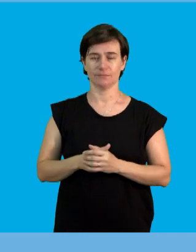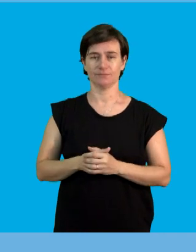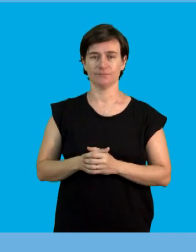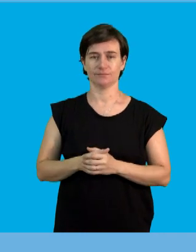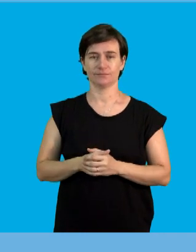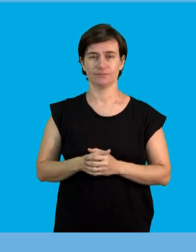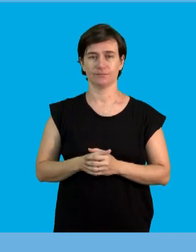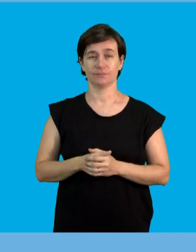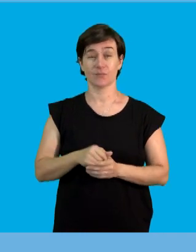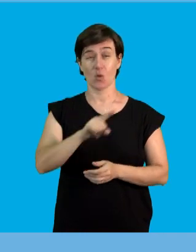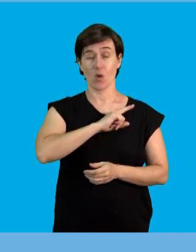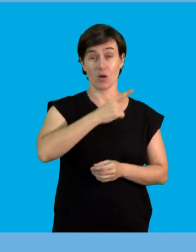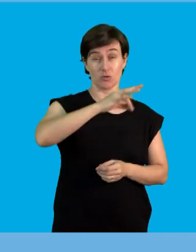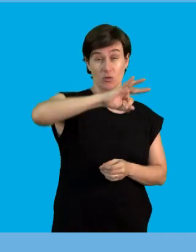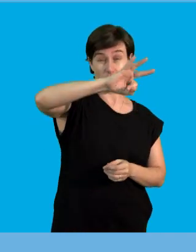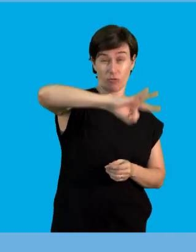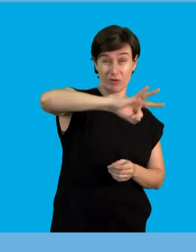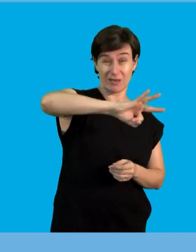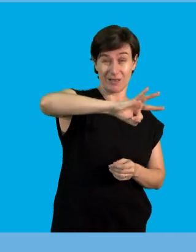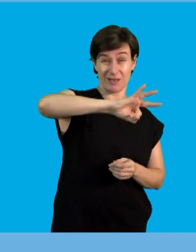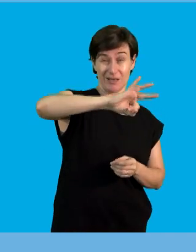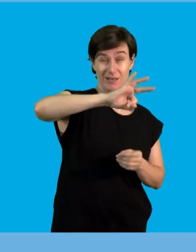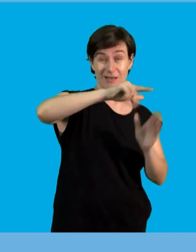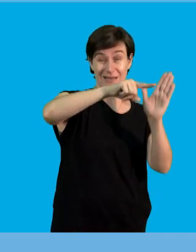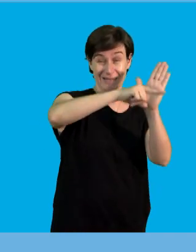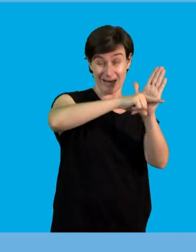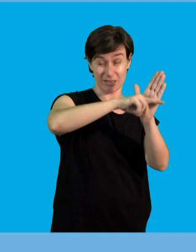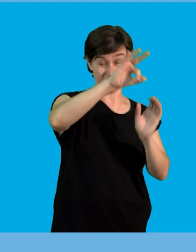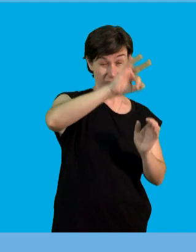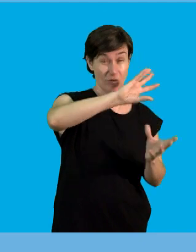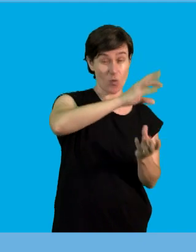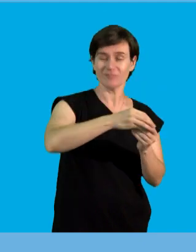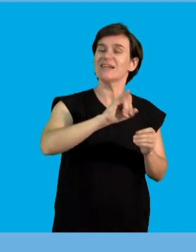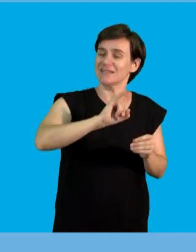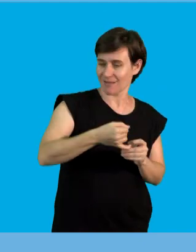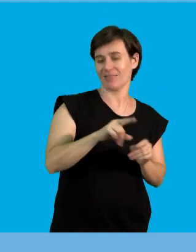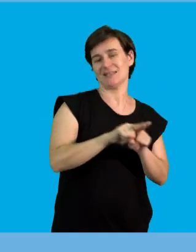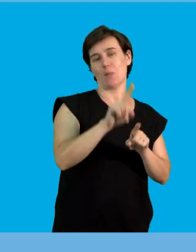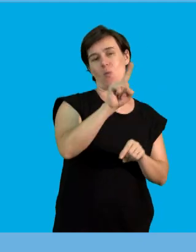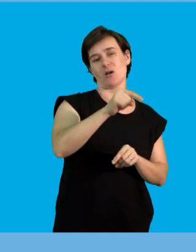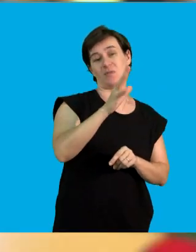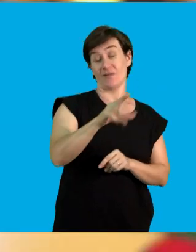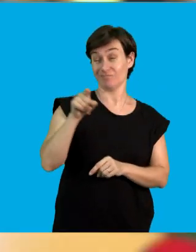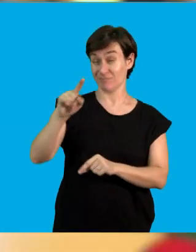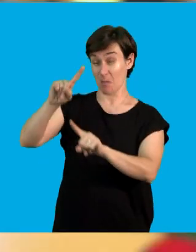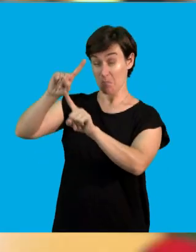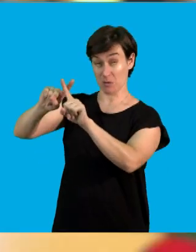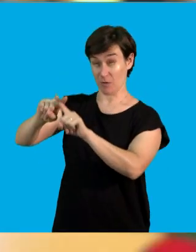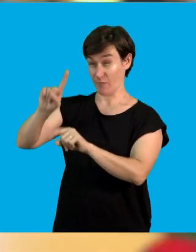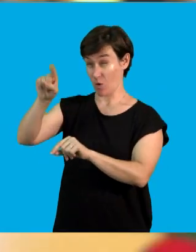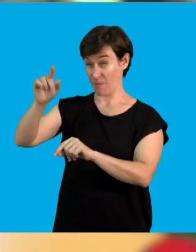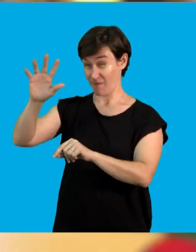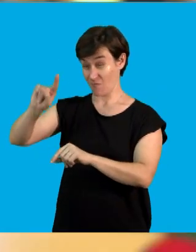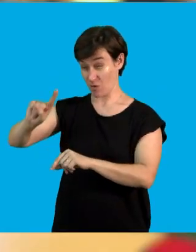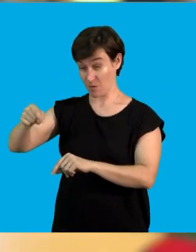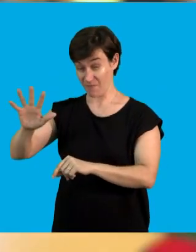to be equals to the 1,5 volts, because all of those negatives, they are going to sum up to just one negative, and all the positives